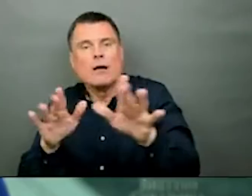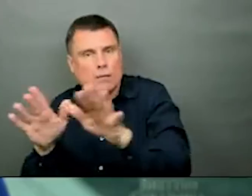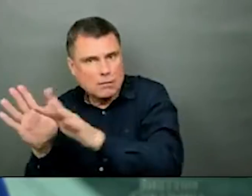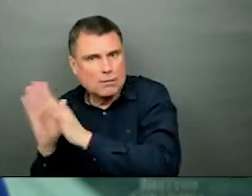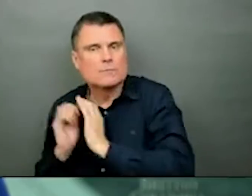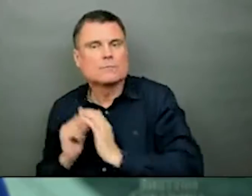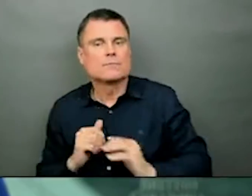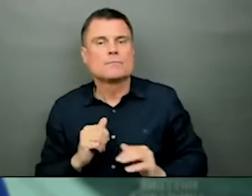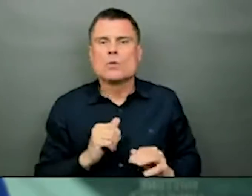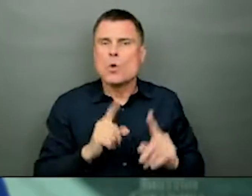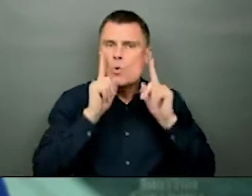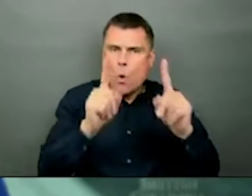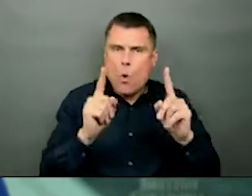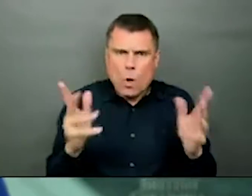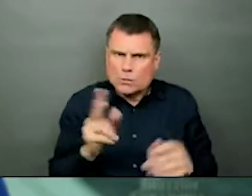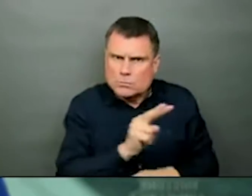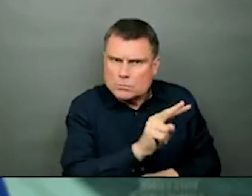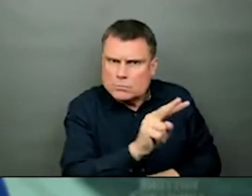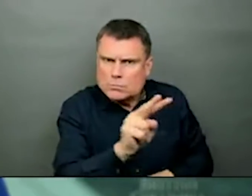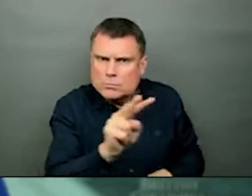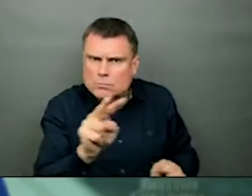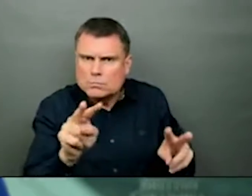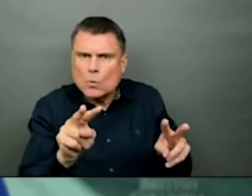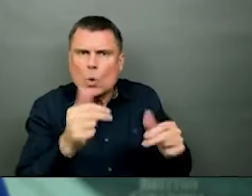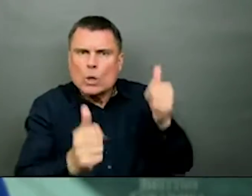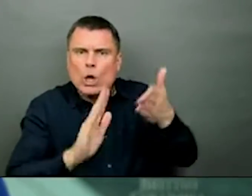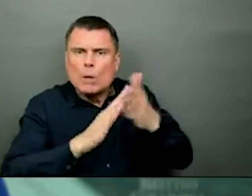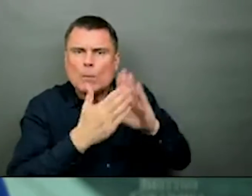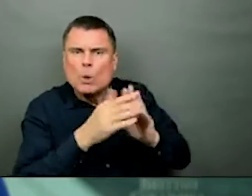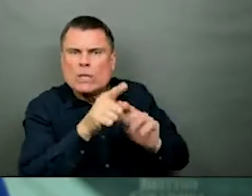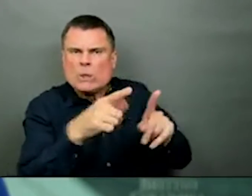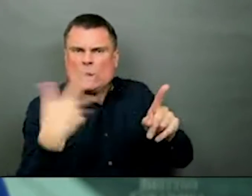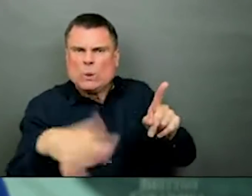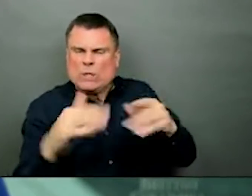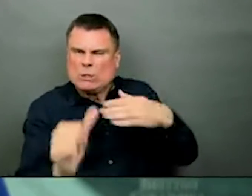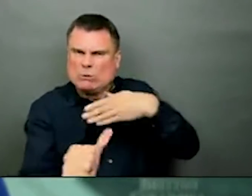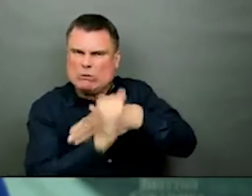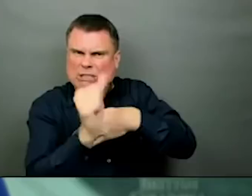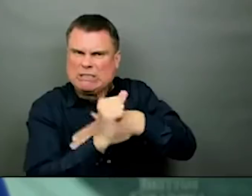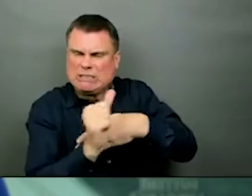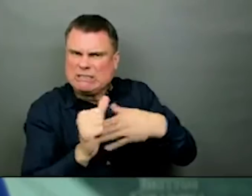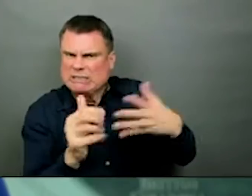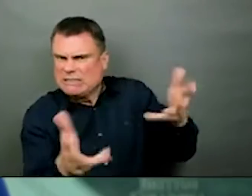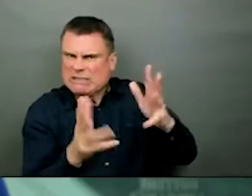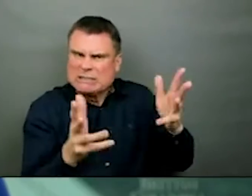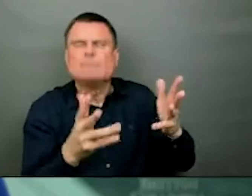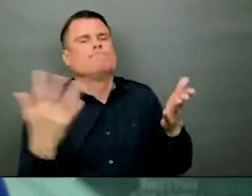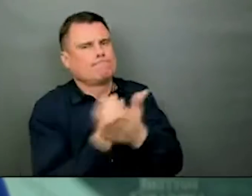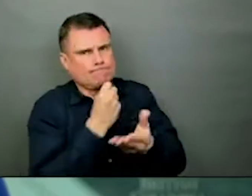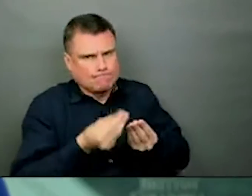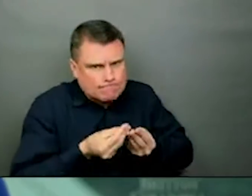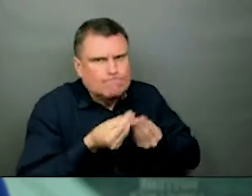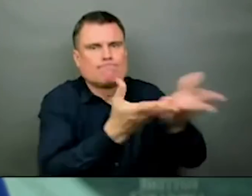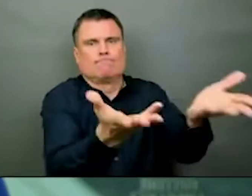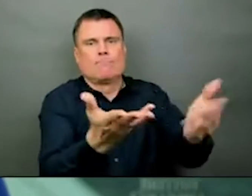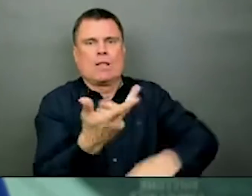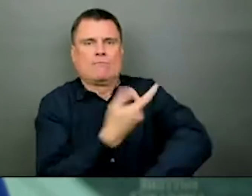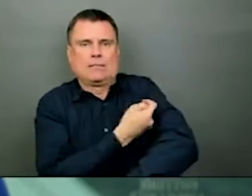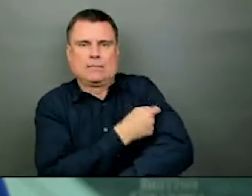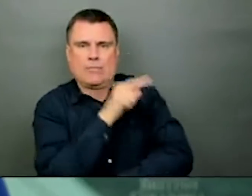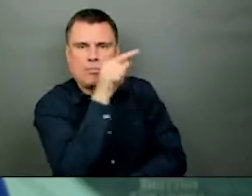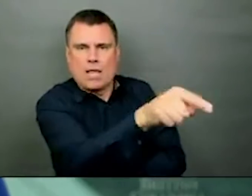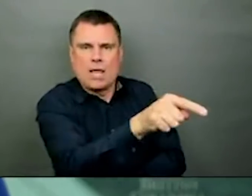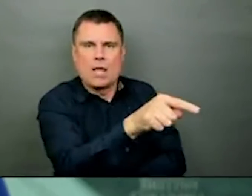including rural and remote Indigenous communities. In short, the delivery to date by our public health teams of the